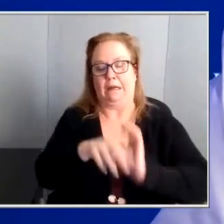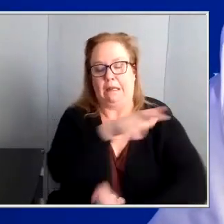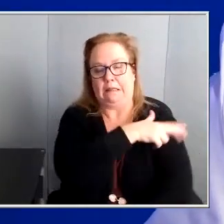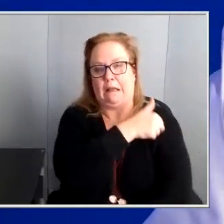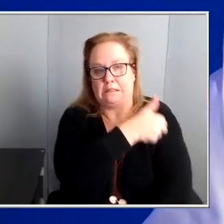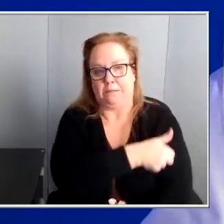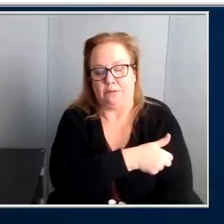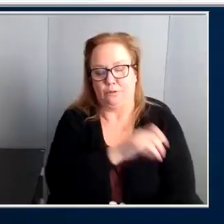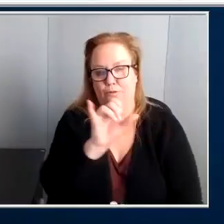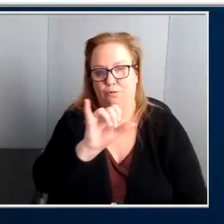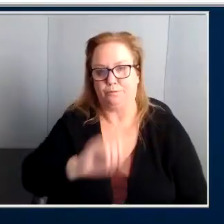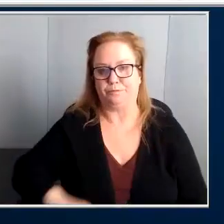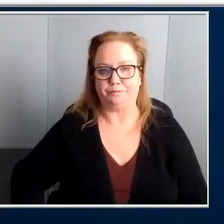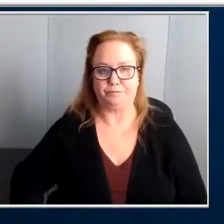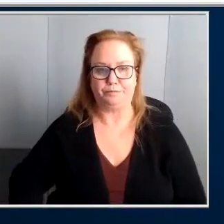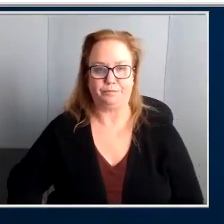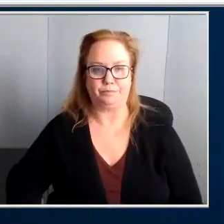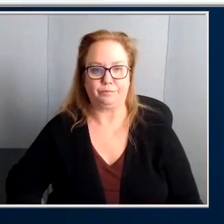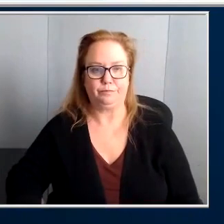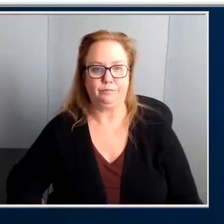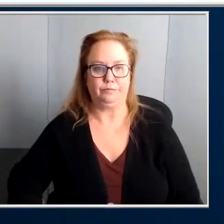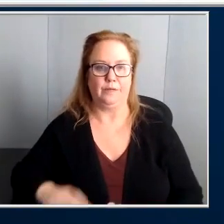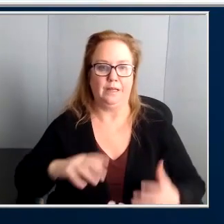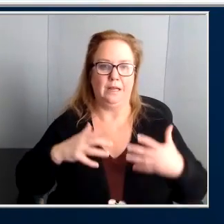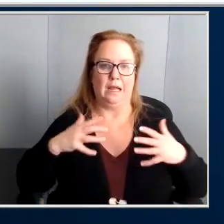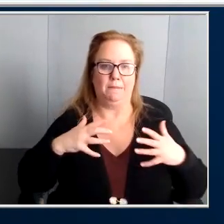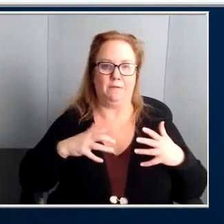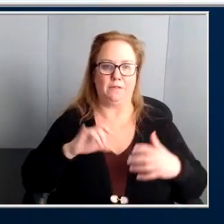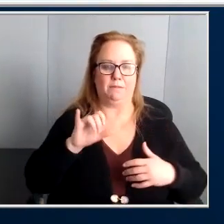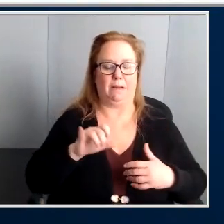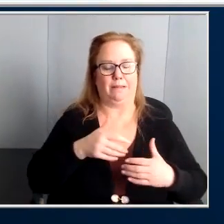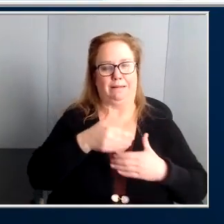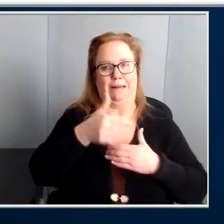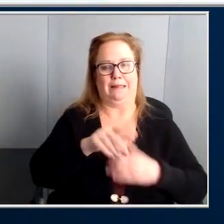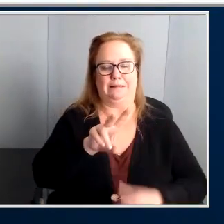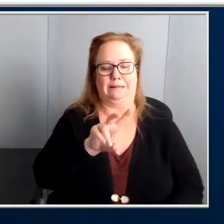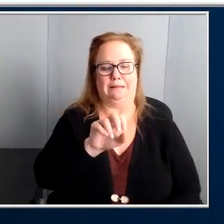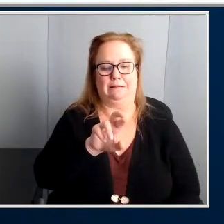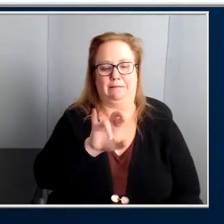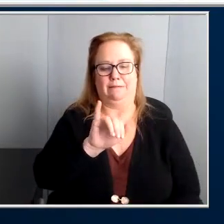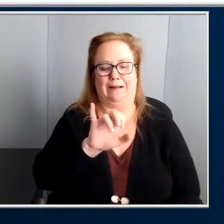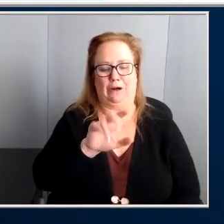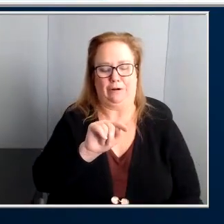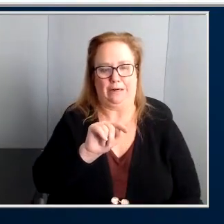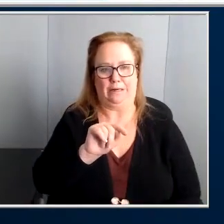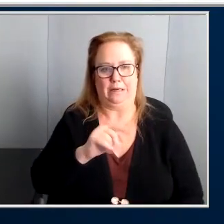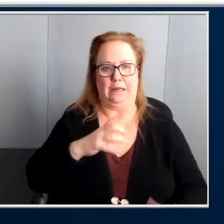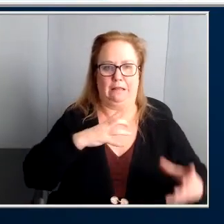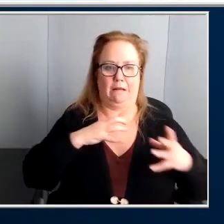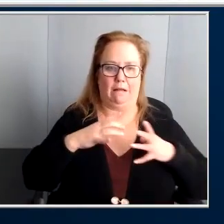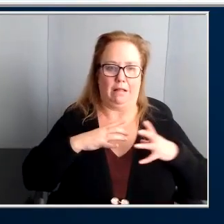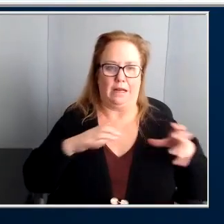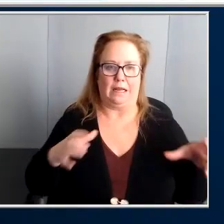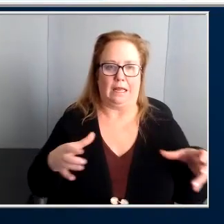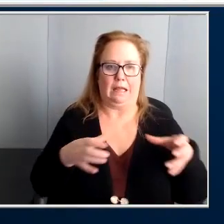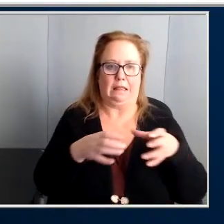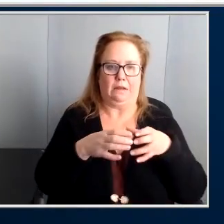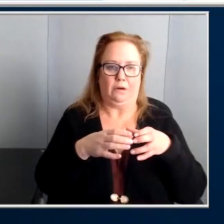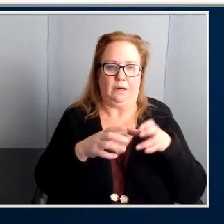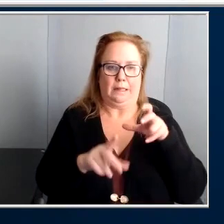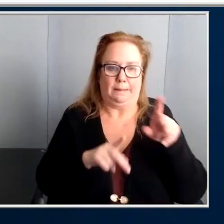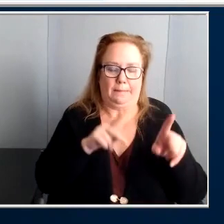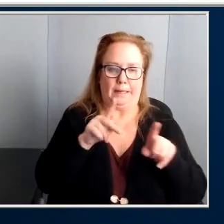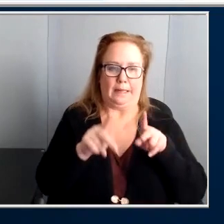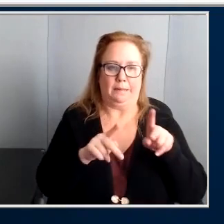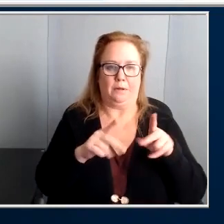hospitalizations as well. I hope. I'm a little nervous about that XBB 1.5 variant and just the holiday gatherings and people, even